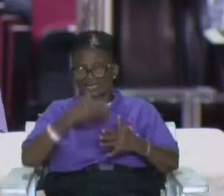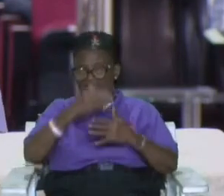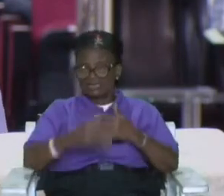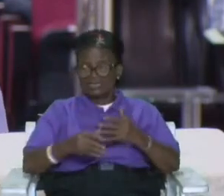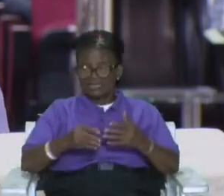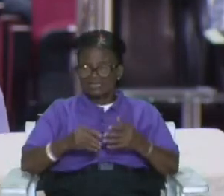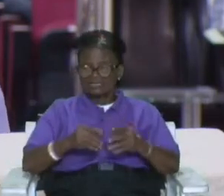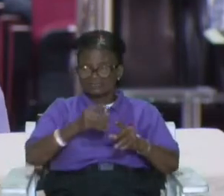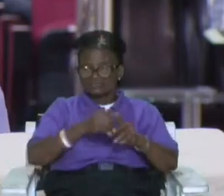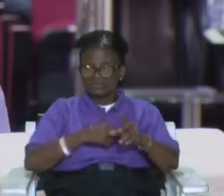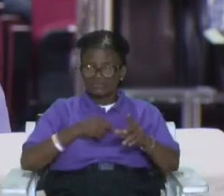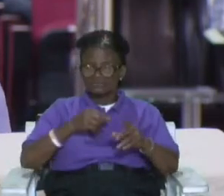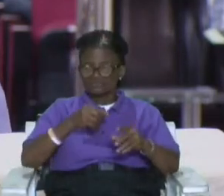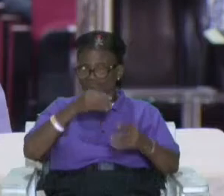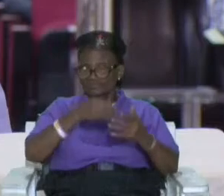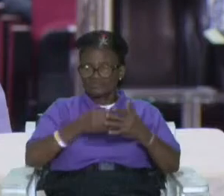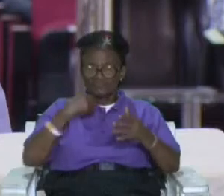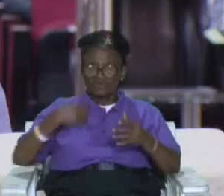to